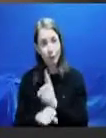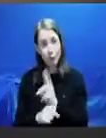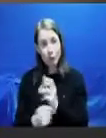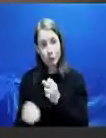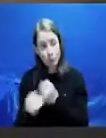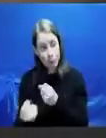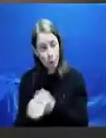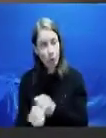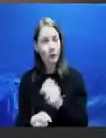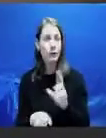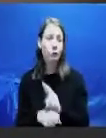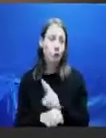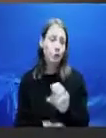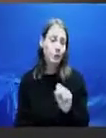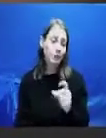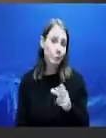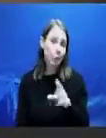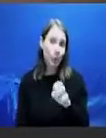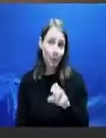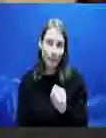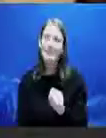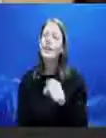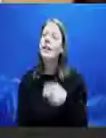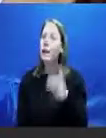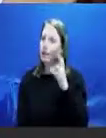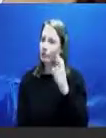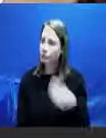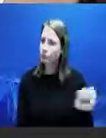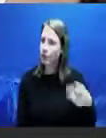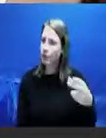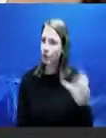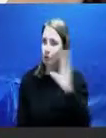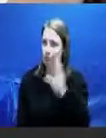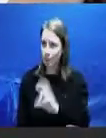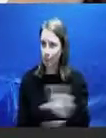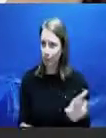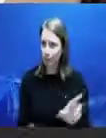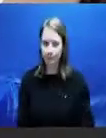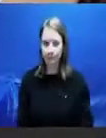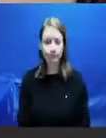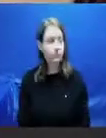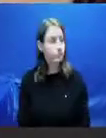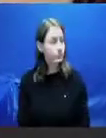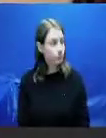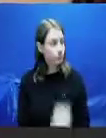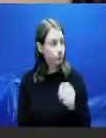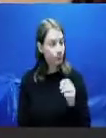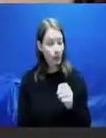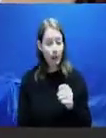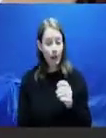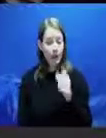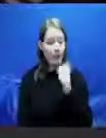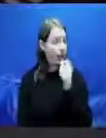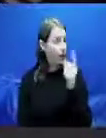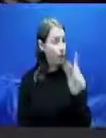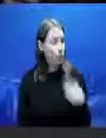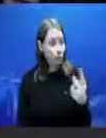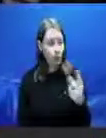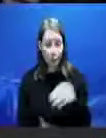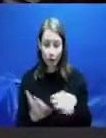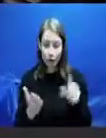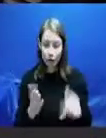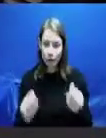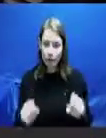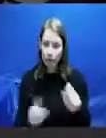able to express themselves through writing, but also verbally. This skill is covered in the speaking and listening and language sections of the standards, which call